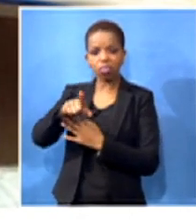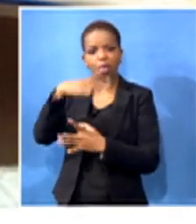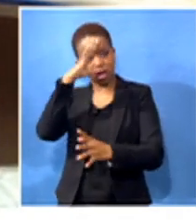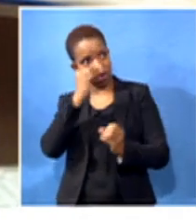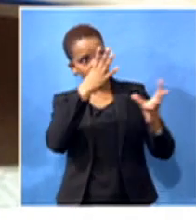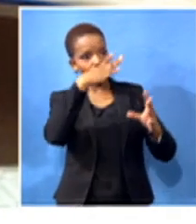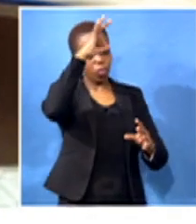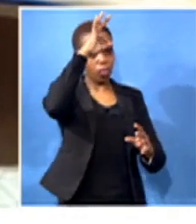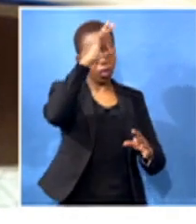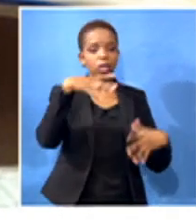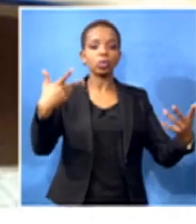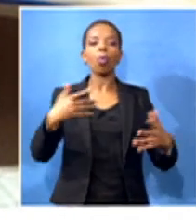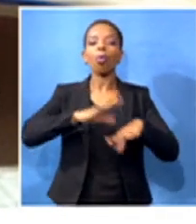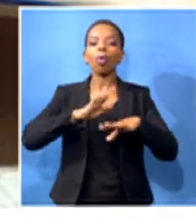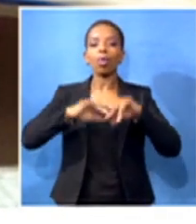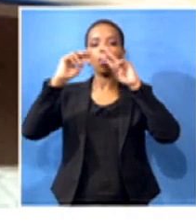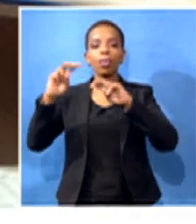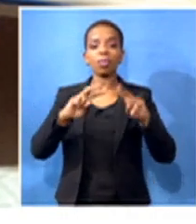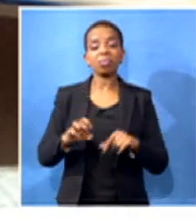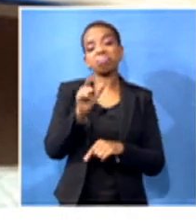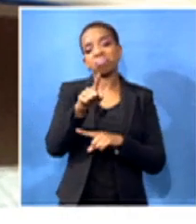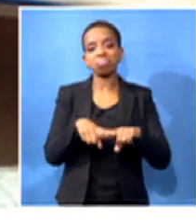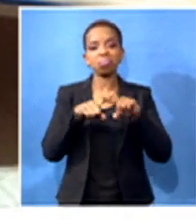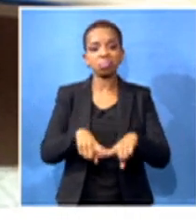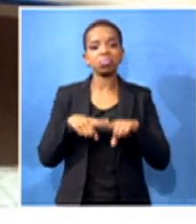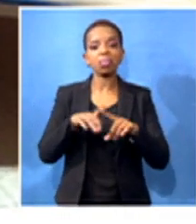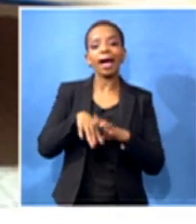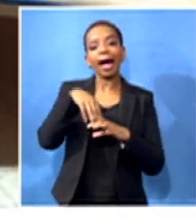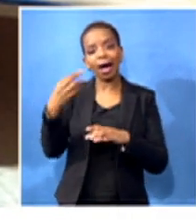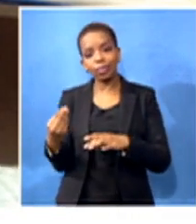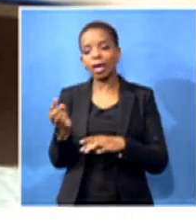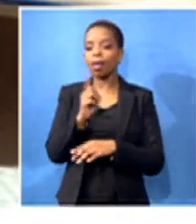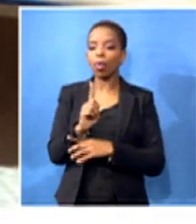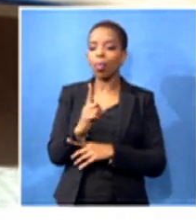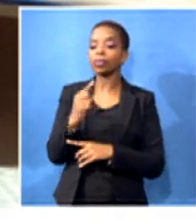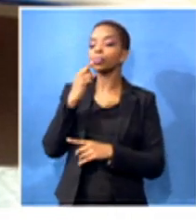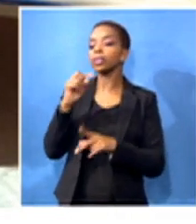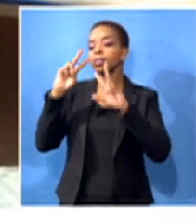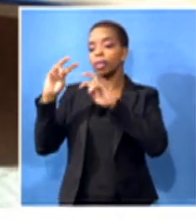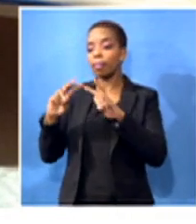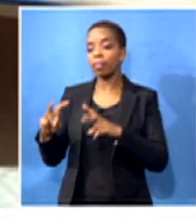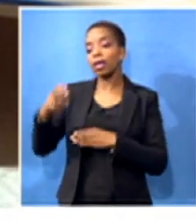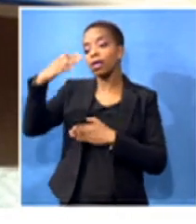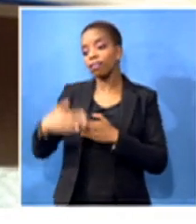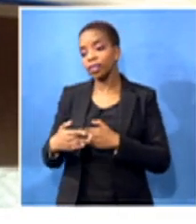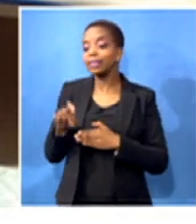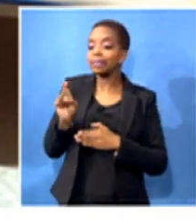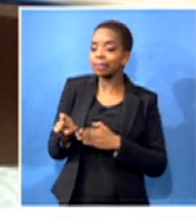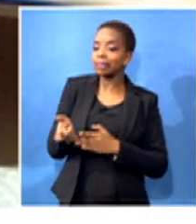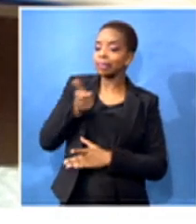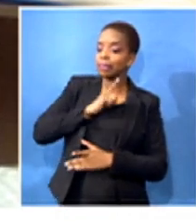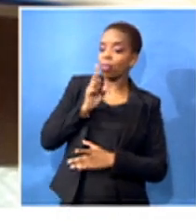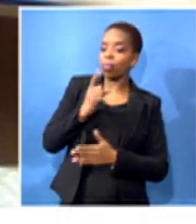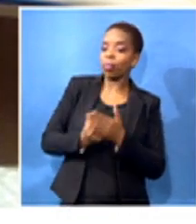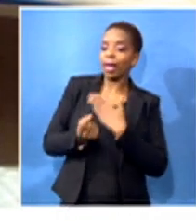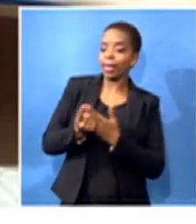be revealed by the outcomes of this investigation. That is why we have taken a posture to say let's go to the police if need be